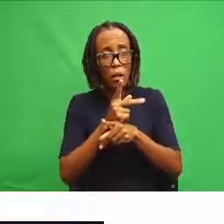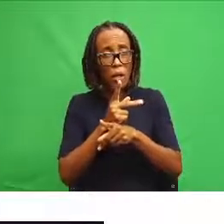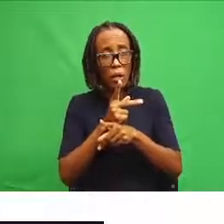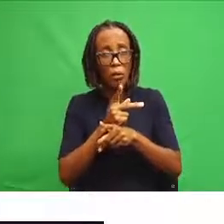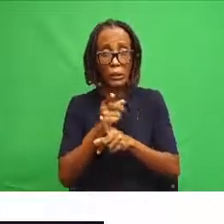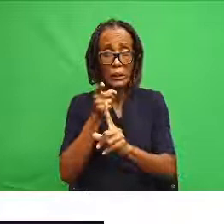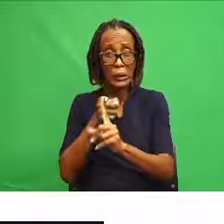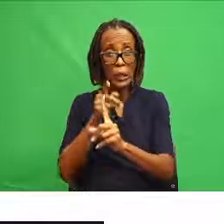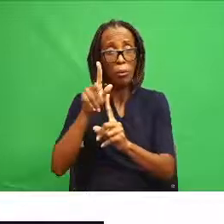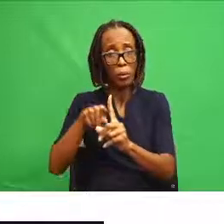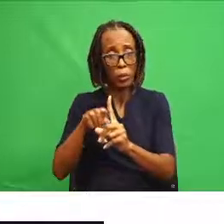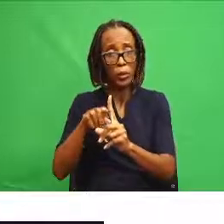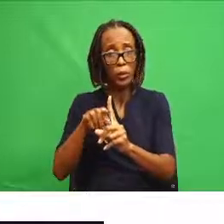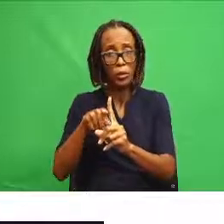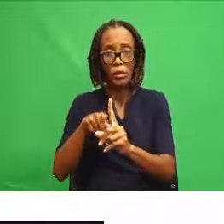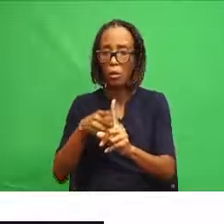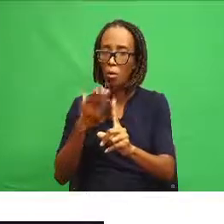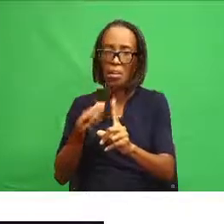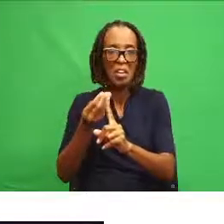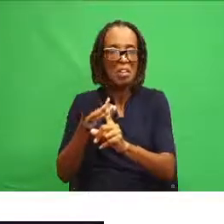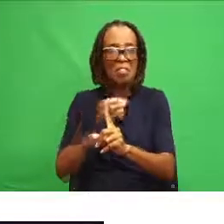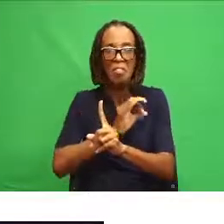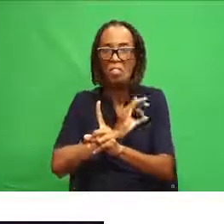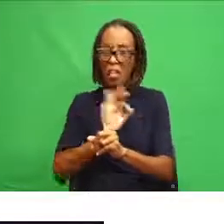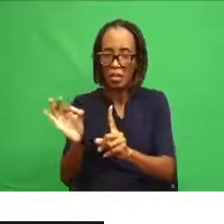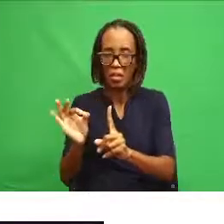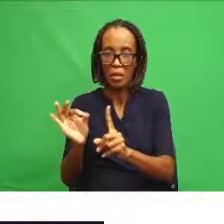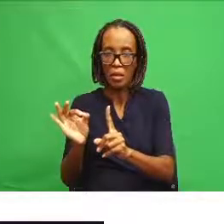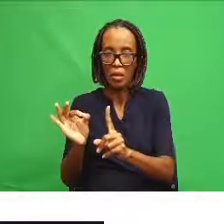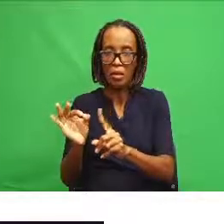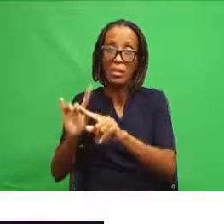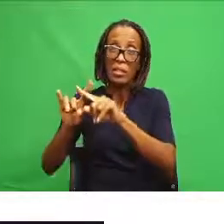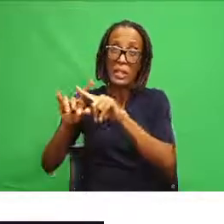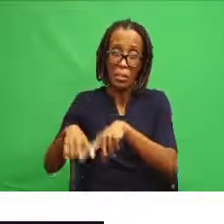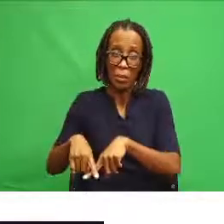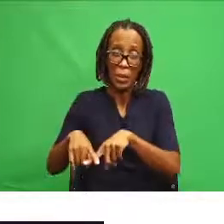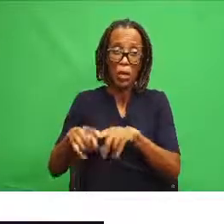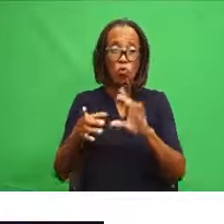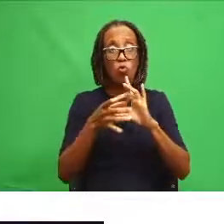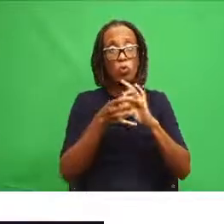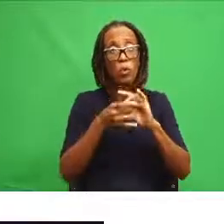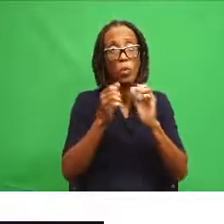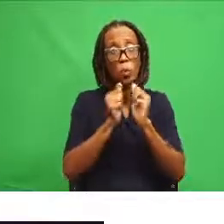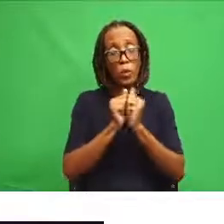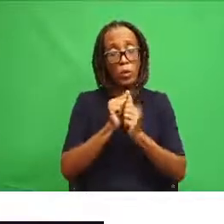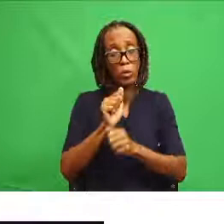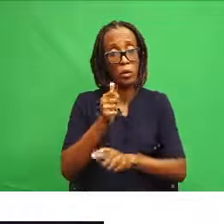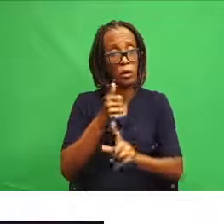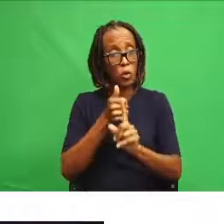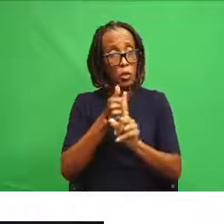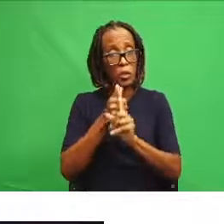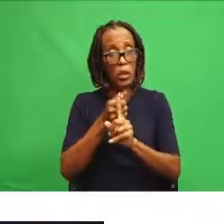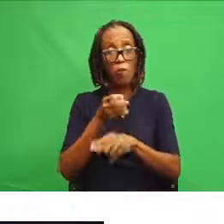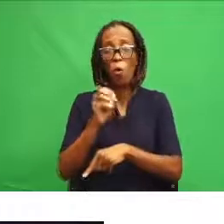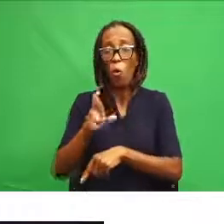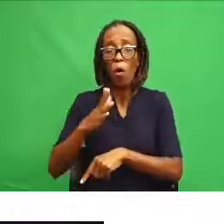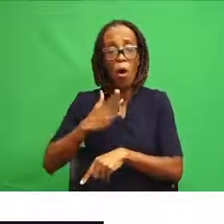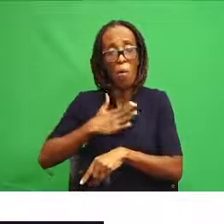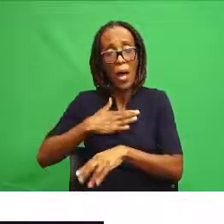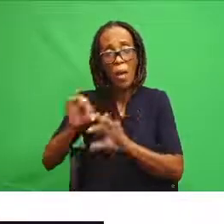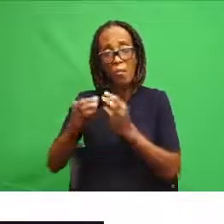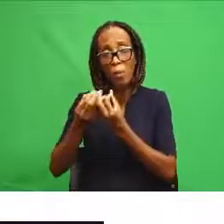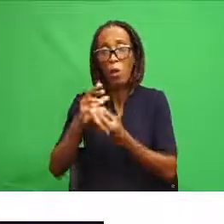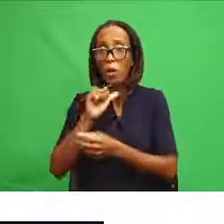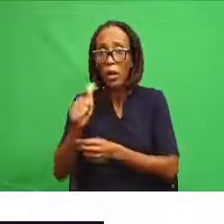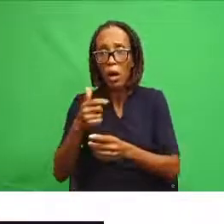that person may not get anything at all, dependent upon their relationship with you or if they're related to you or not. And you might